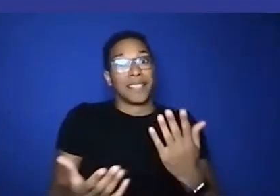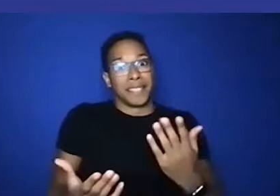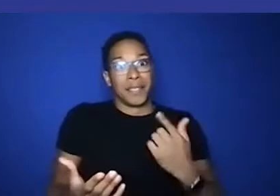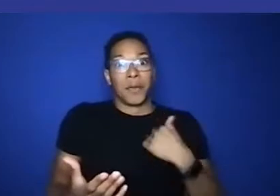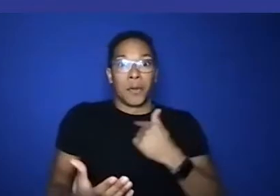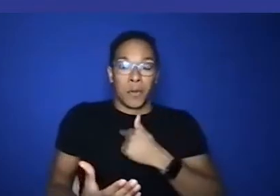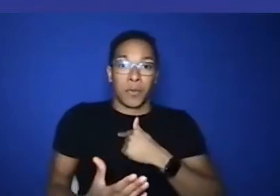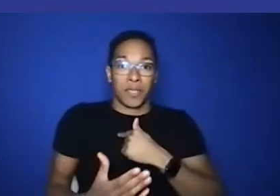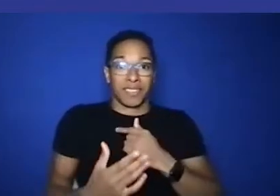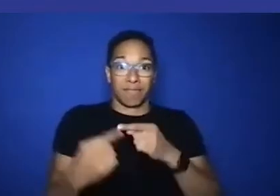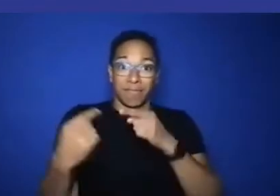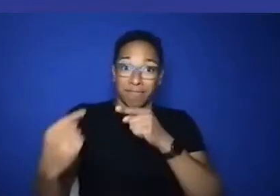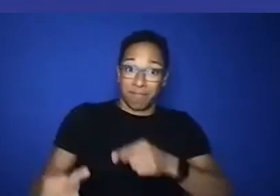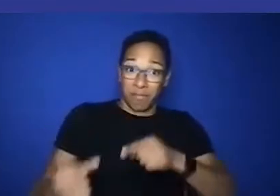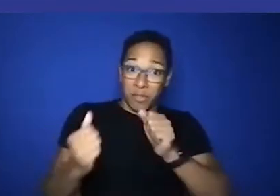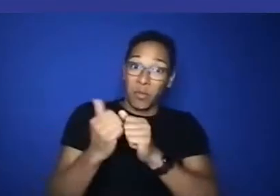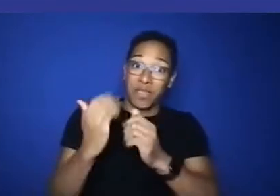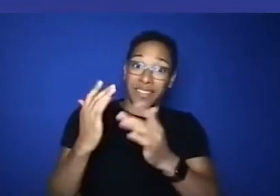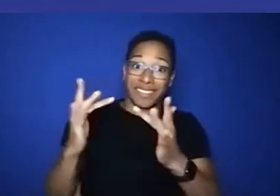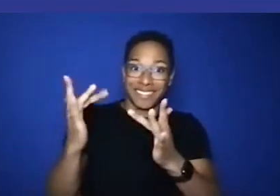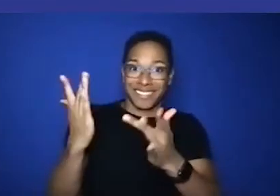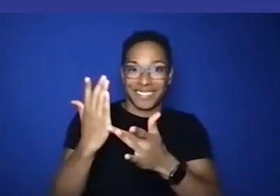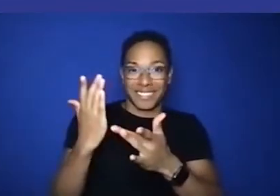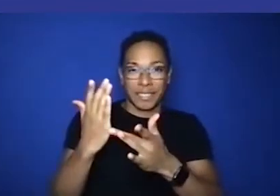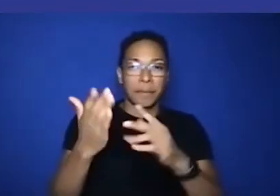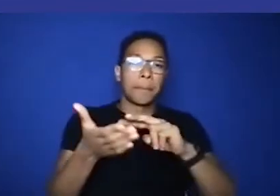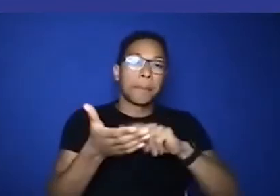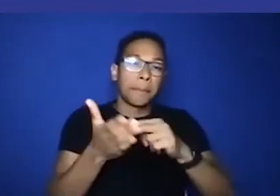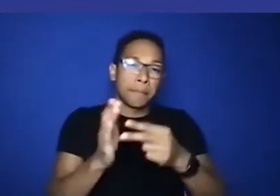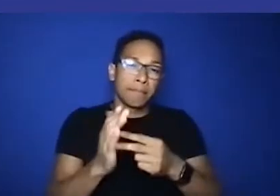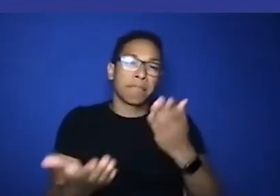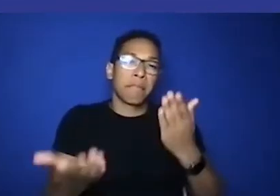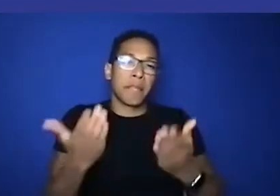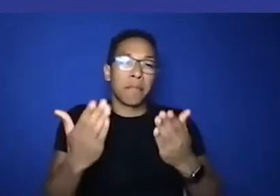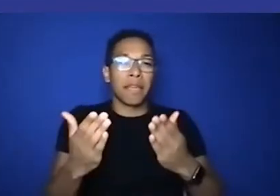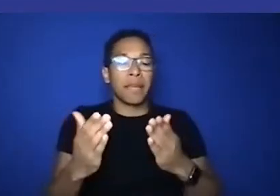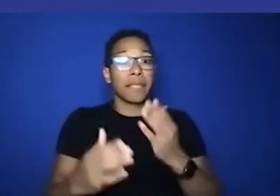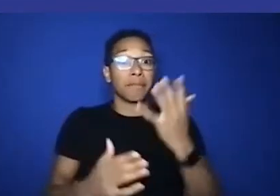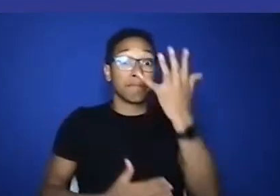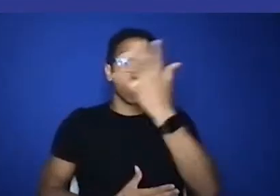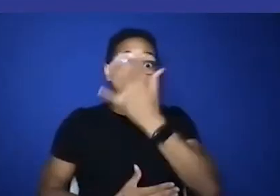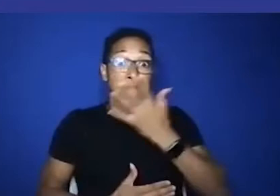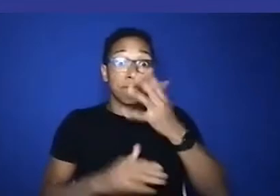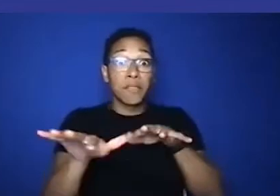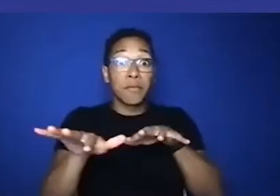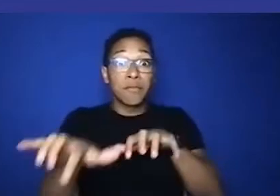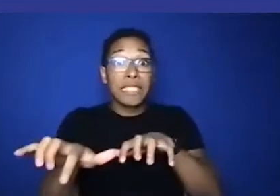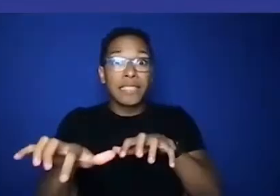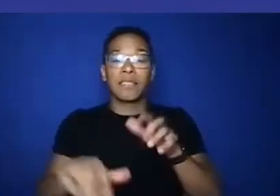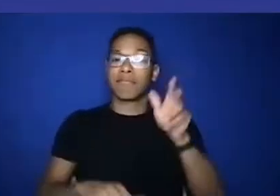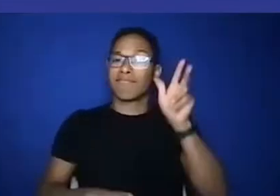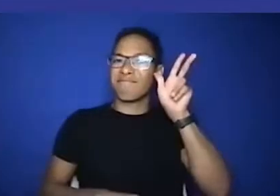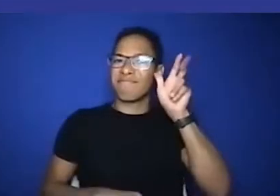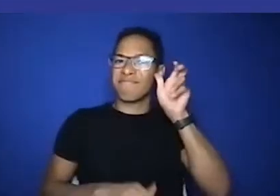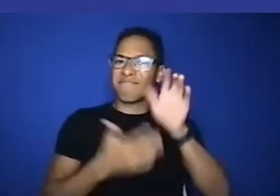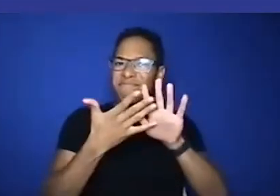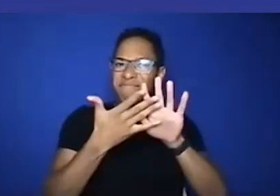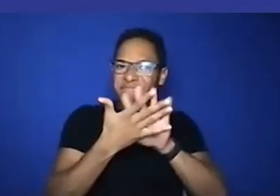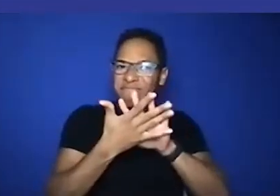that there may be delays, sound issues, and changing circumstances that might occur during our time